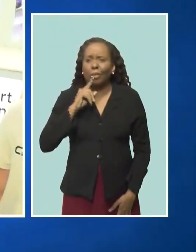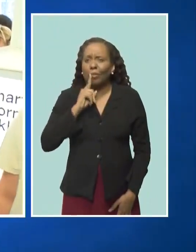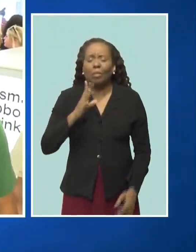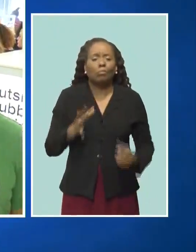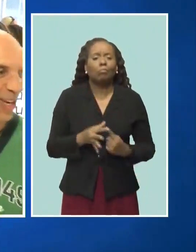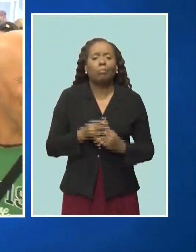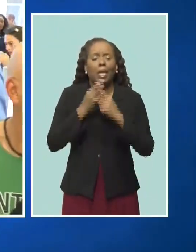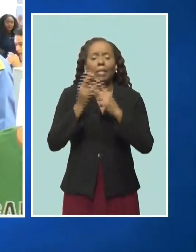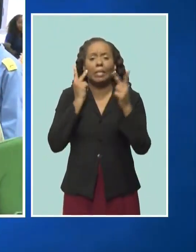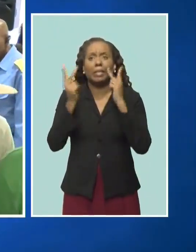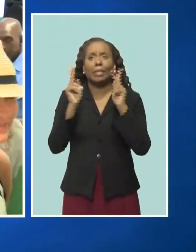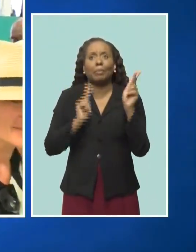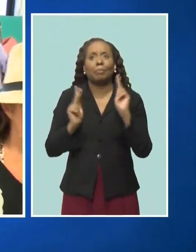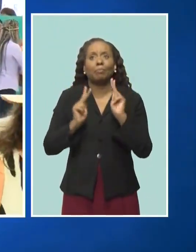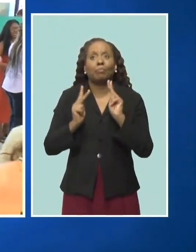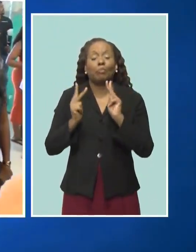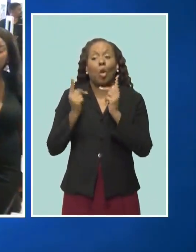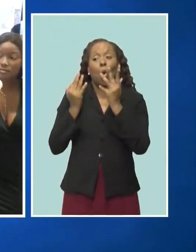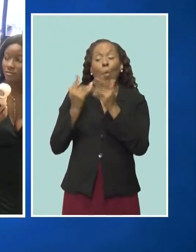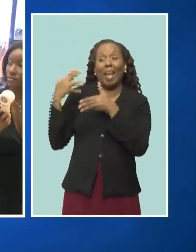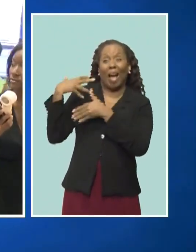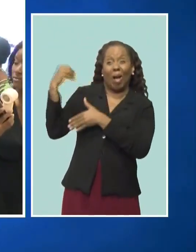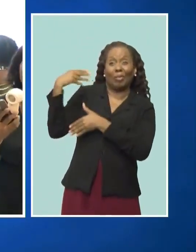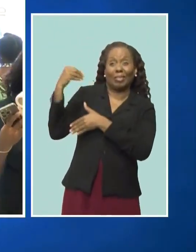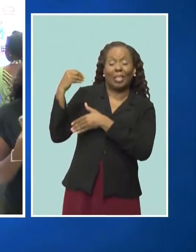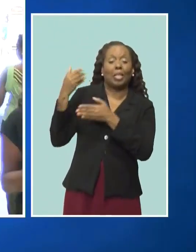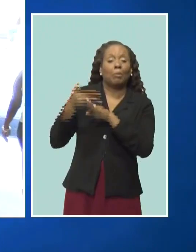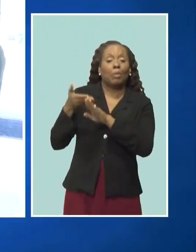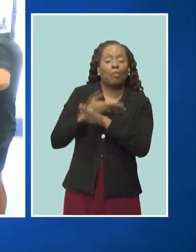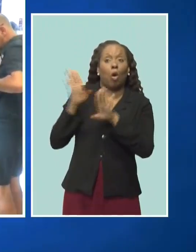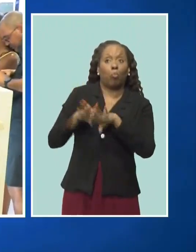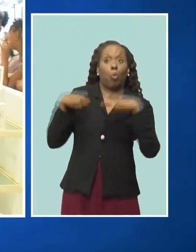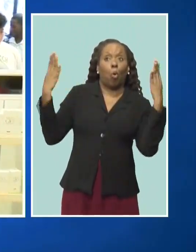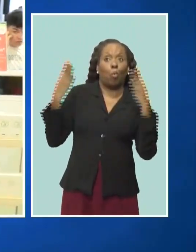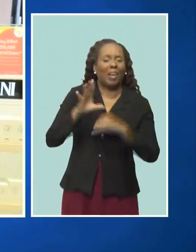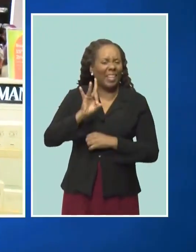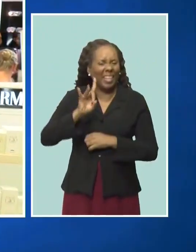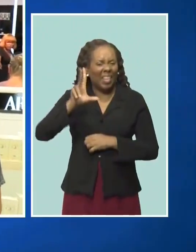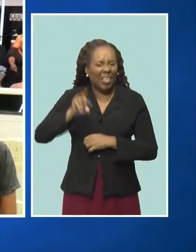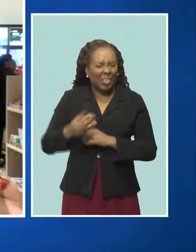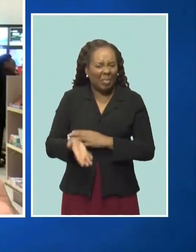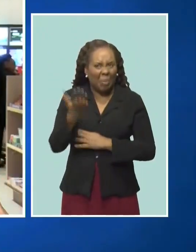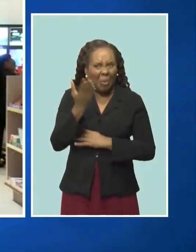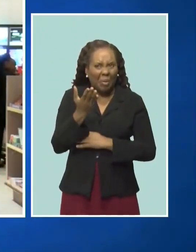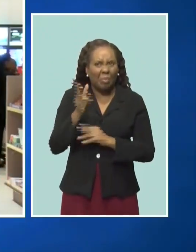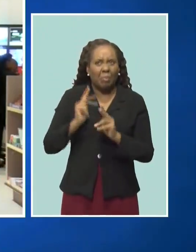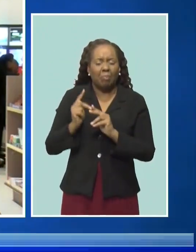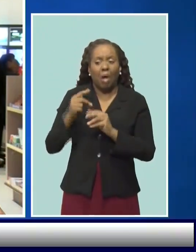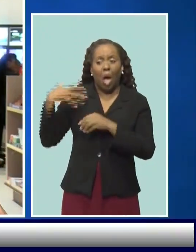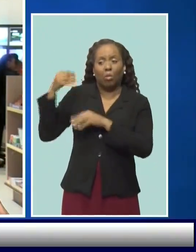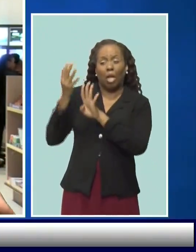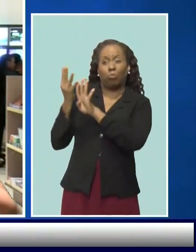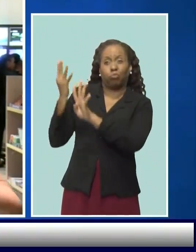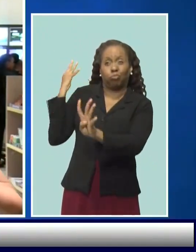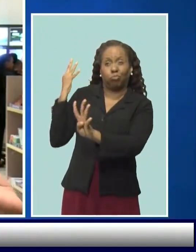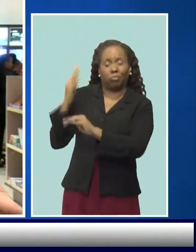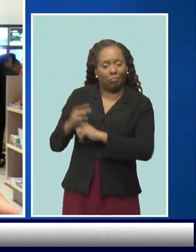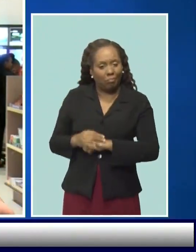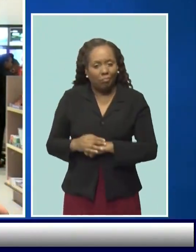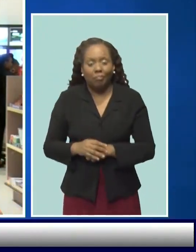see Barbadians waiting outside the stores before the doors opened at 8:30 a.m. It's a very special day for